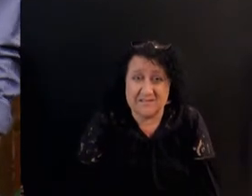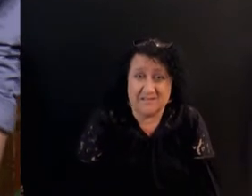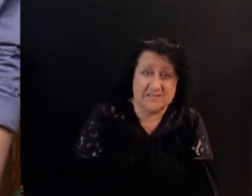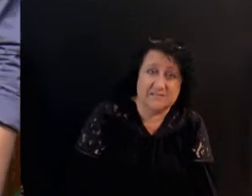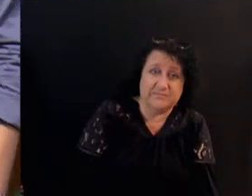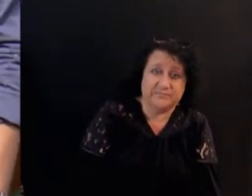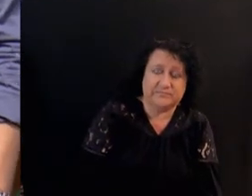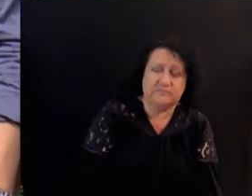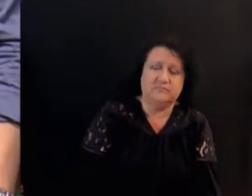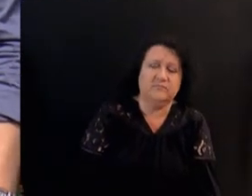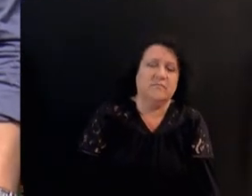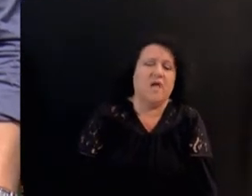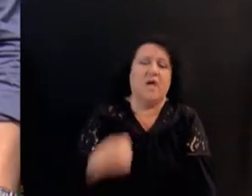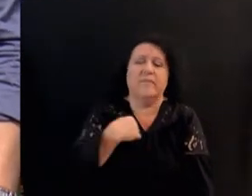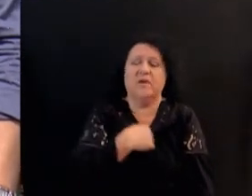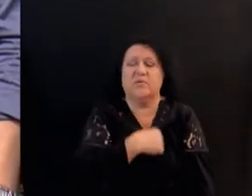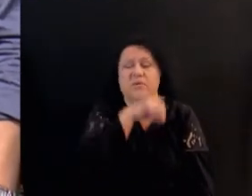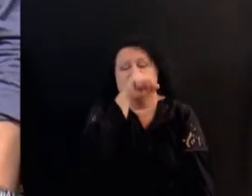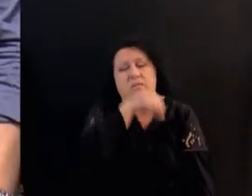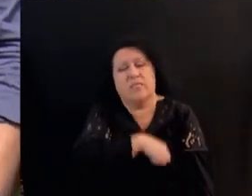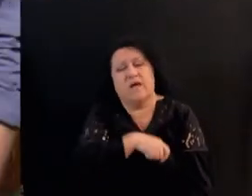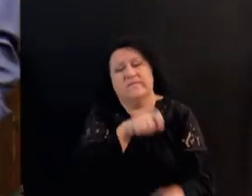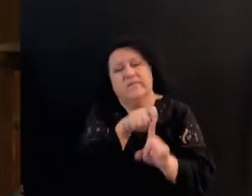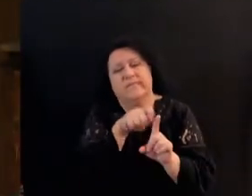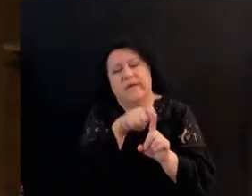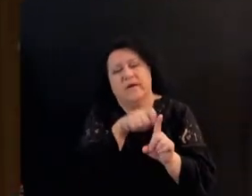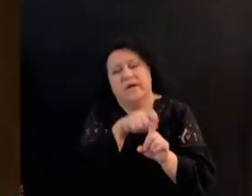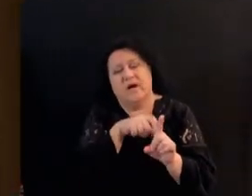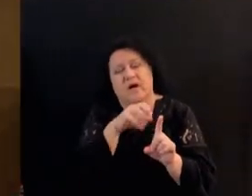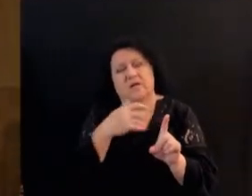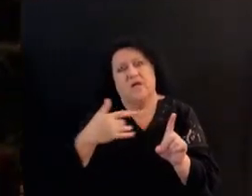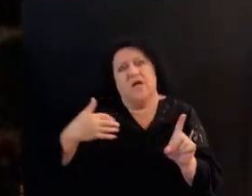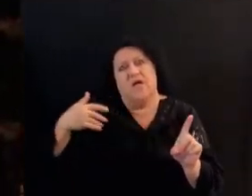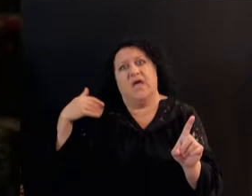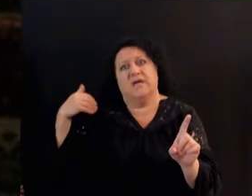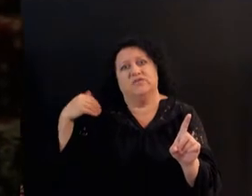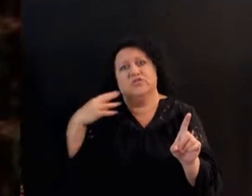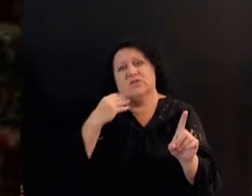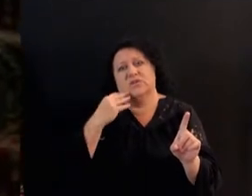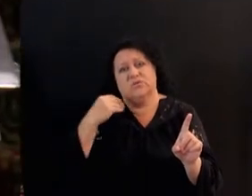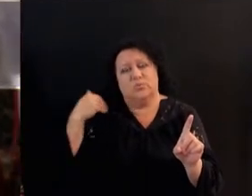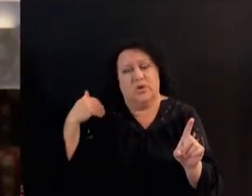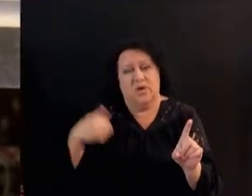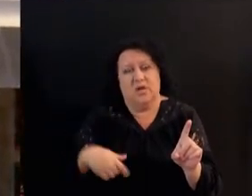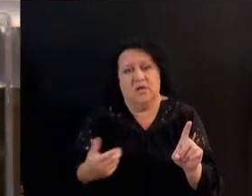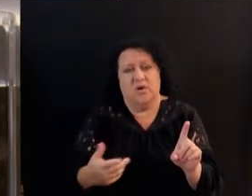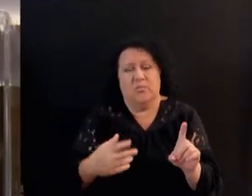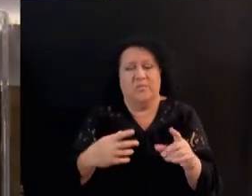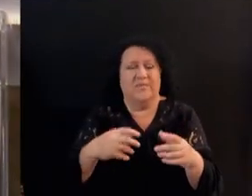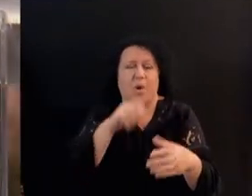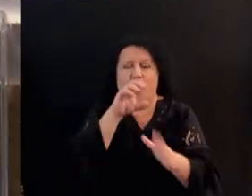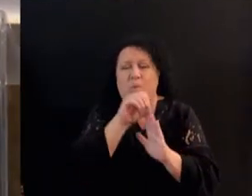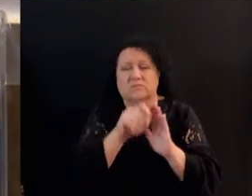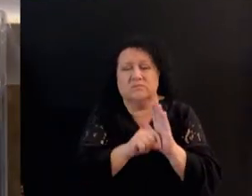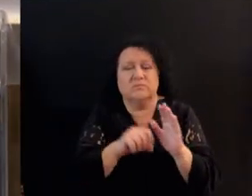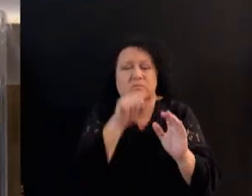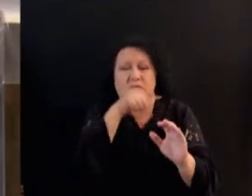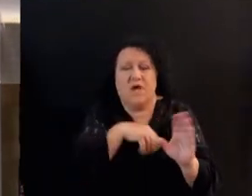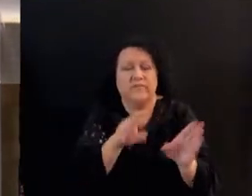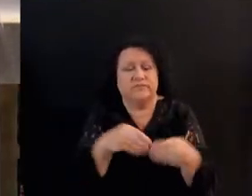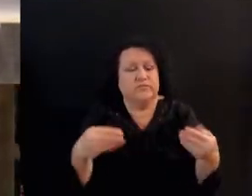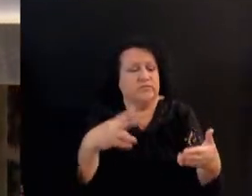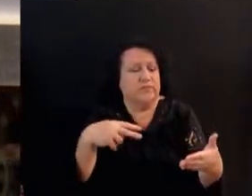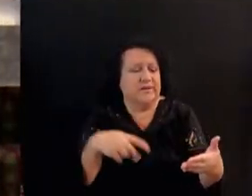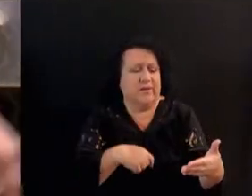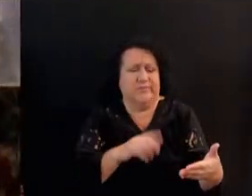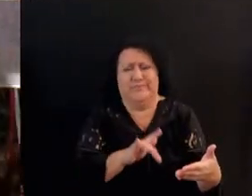And we love to pick on ancient Israel, don't we? We love to read those Old Testament stories and say, oh, those poor, poor people. They didn't know what they didn't know and blah, blah,